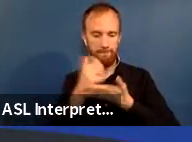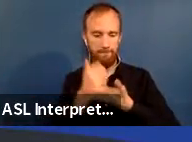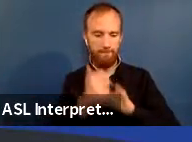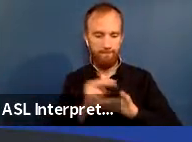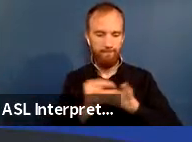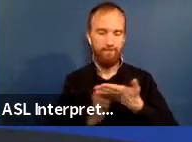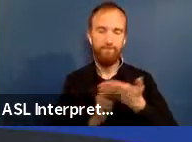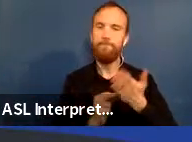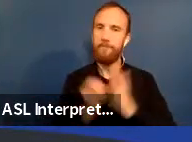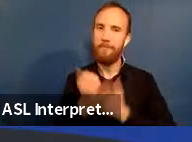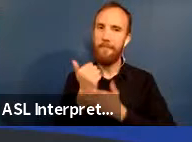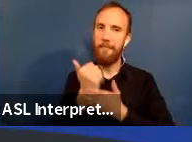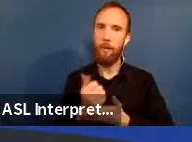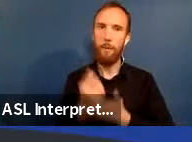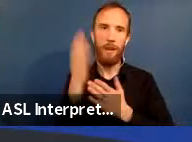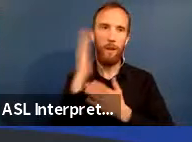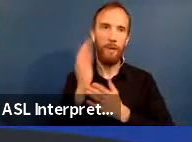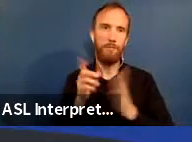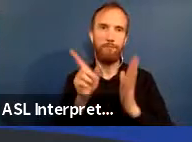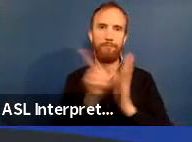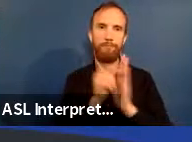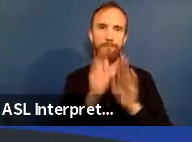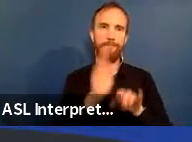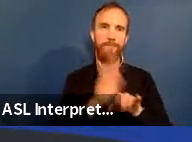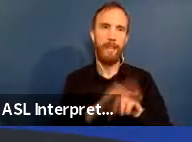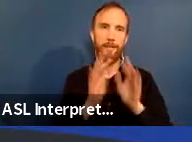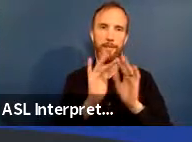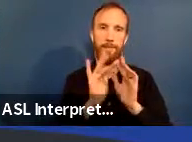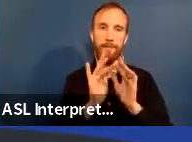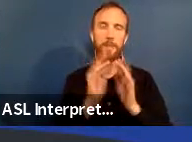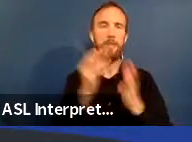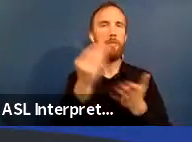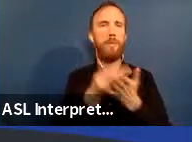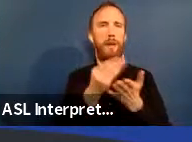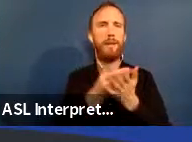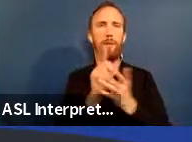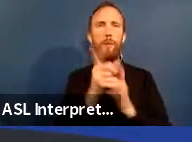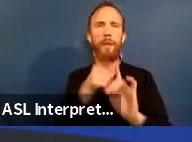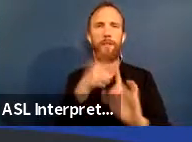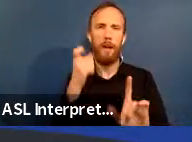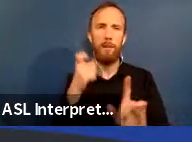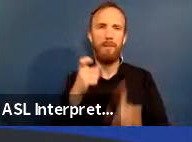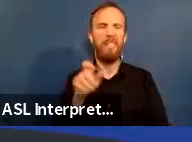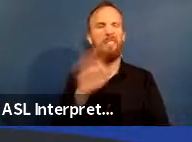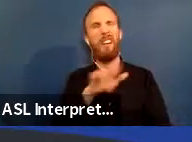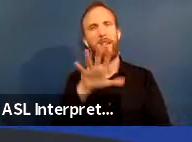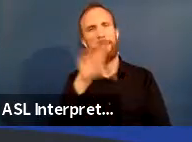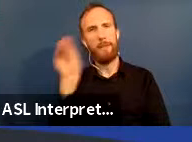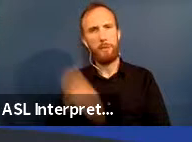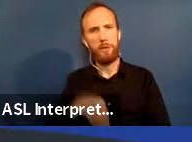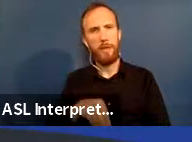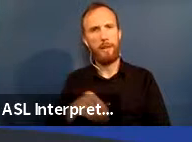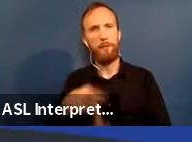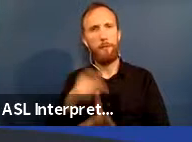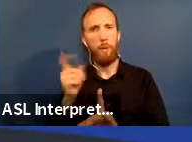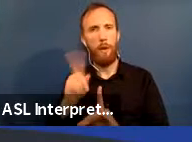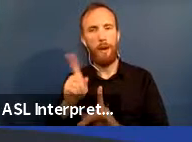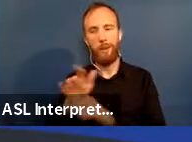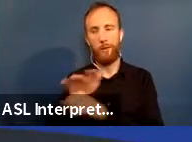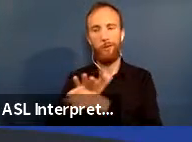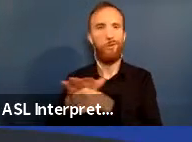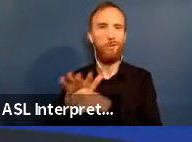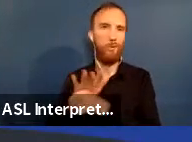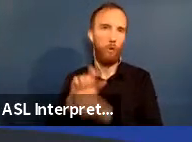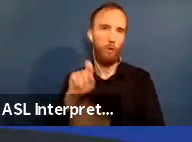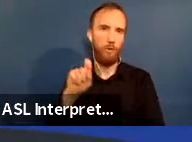online. Just a little recap about the funding. Where does CPS get its money? About 50% comes from the local